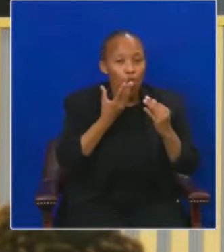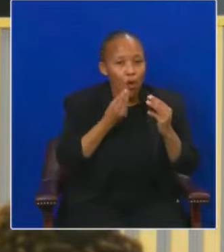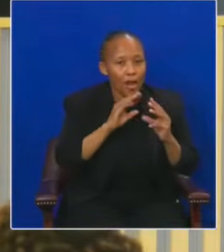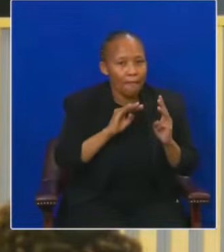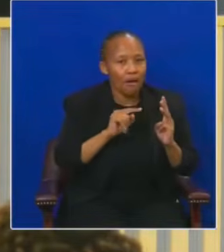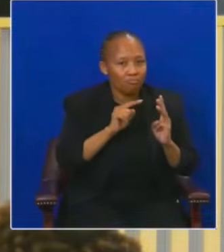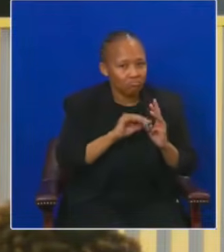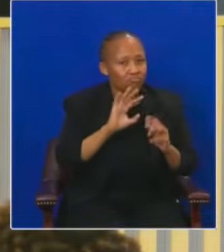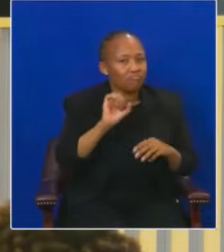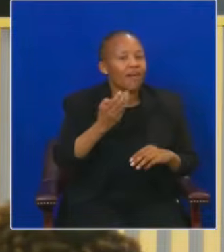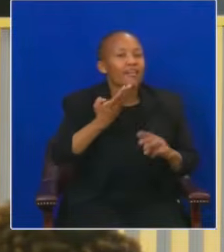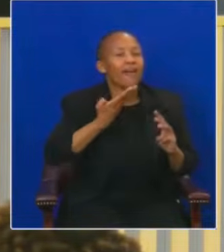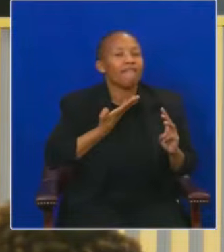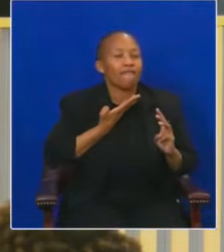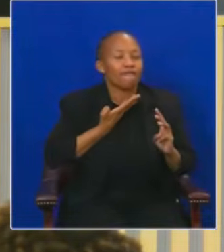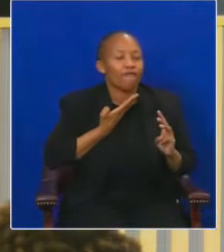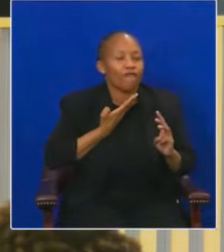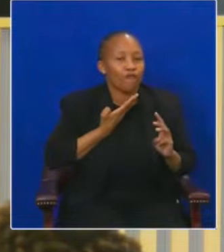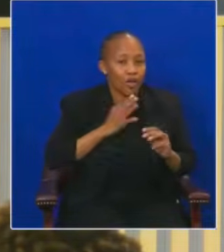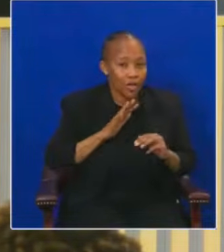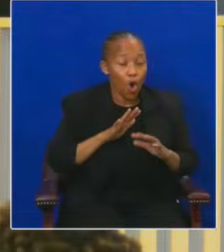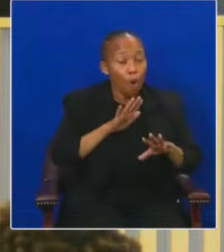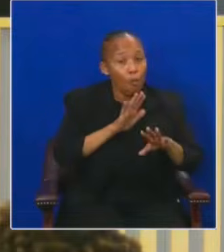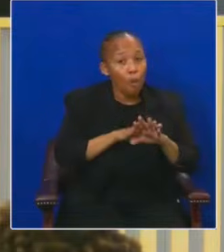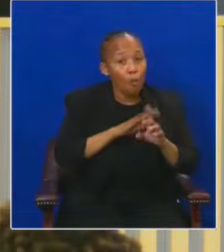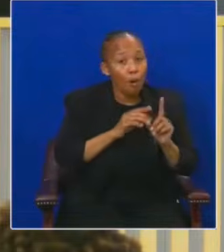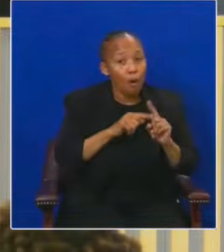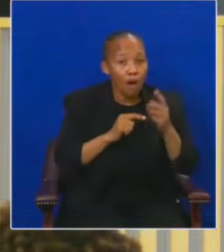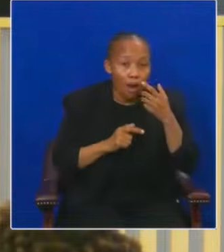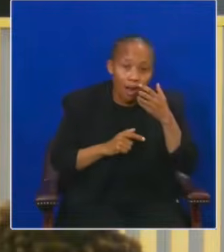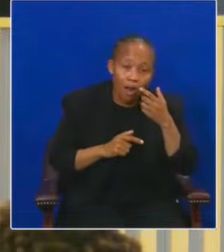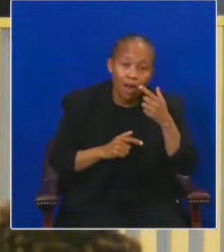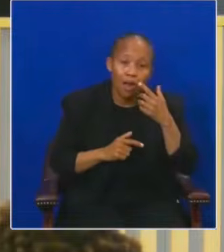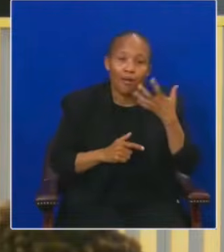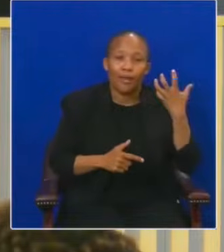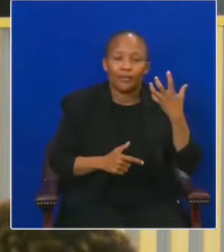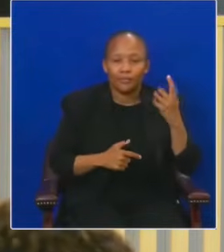further indicated that he is